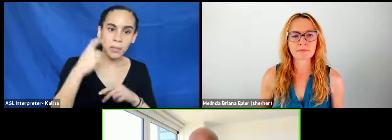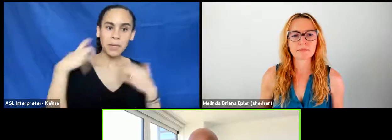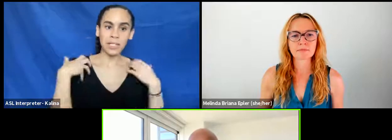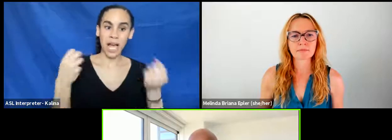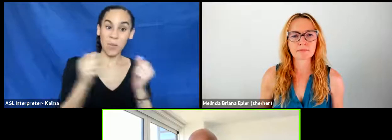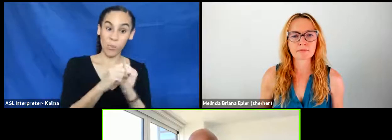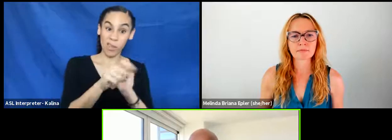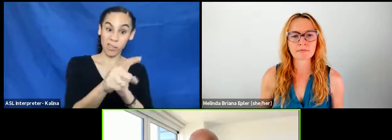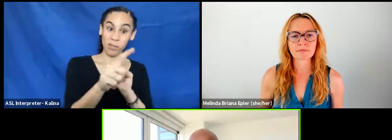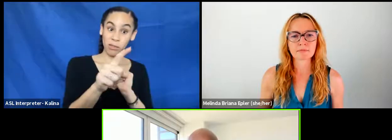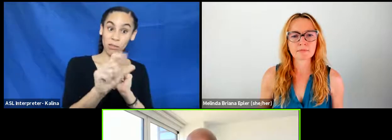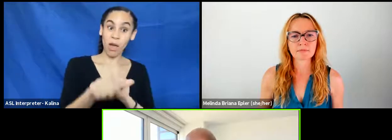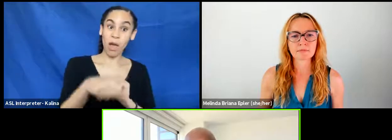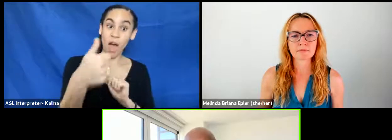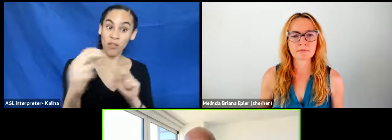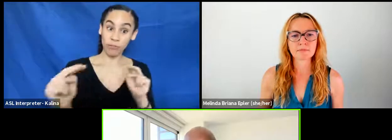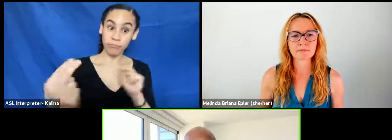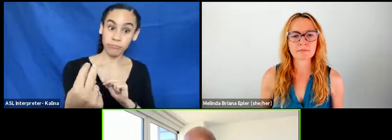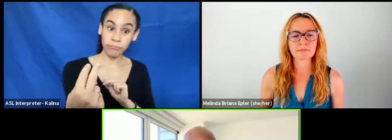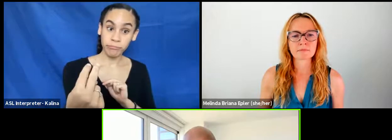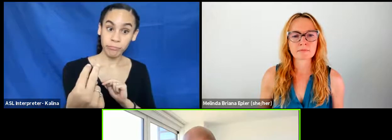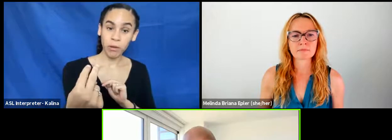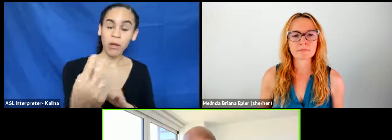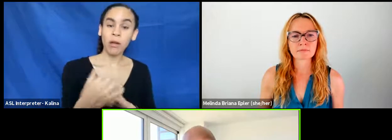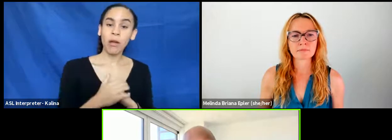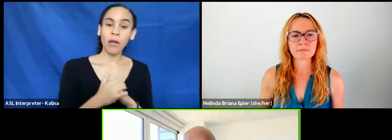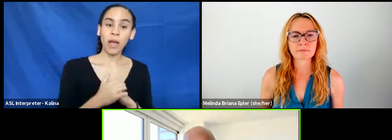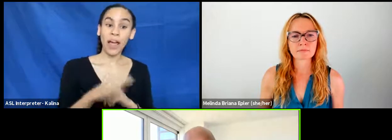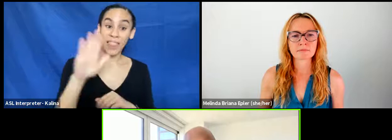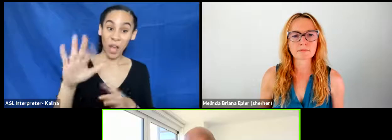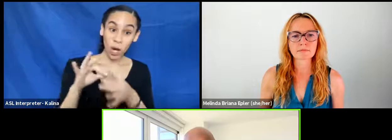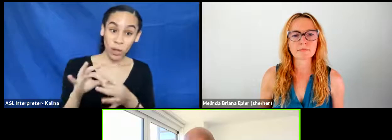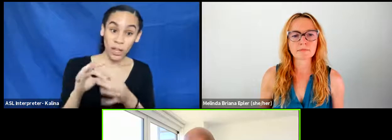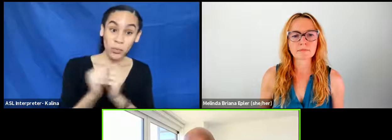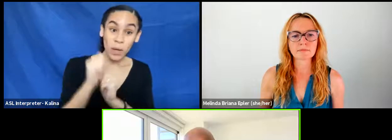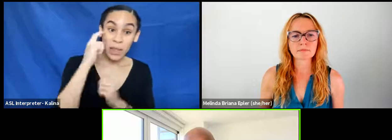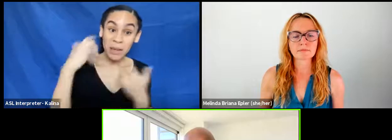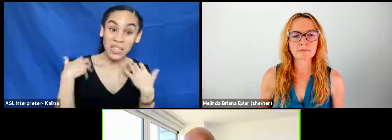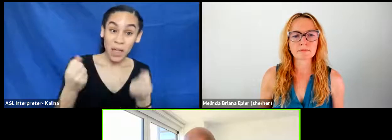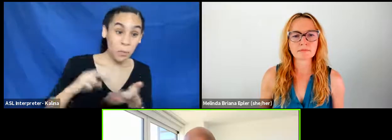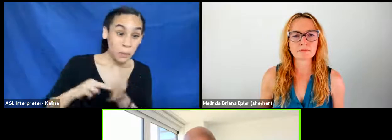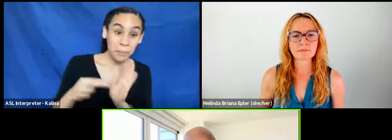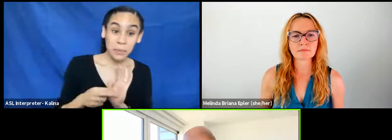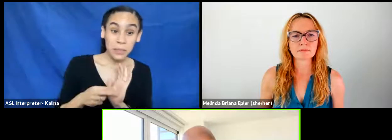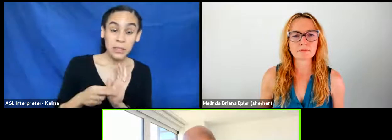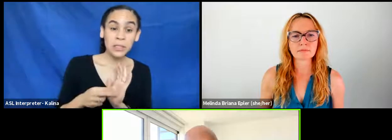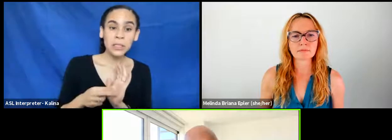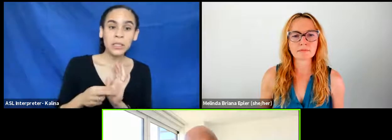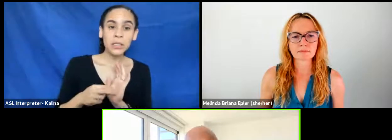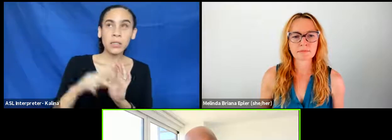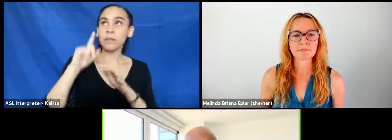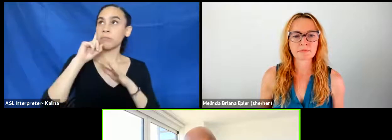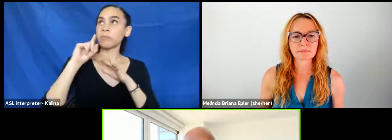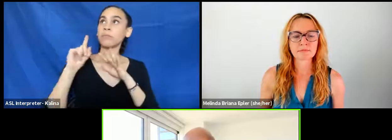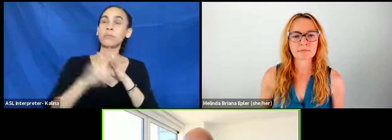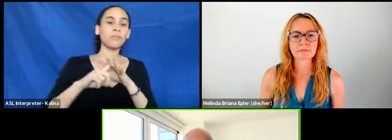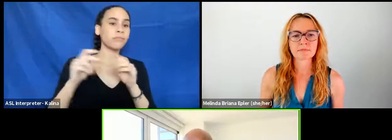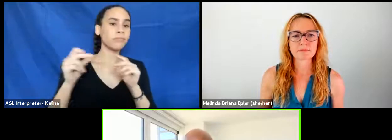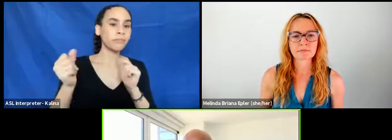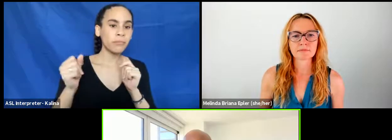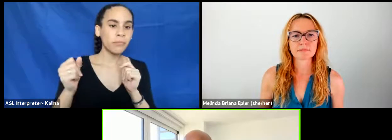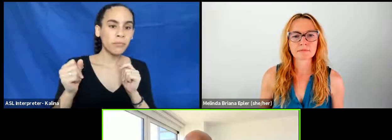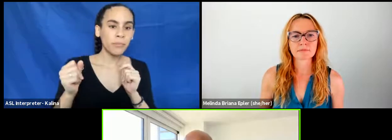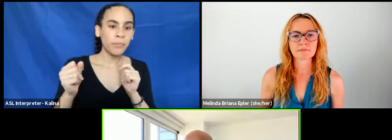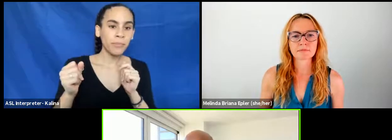person is their relationship with what mental health means and comes to their mind if they're